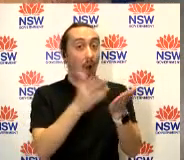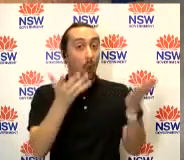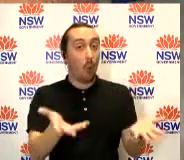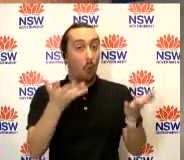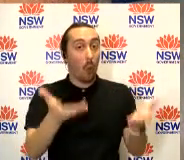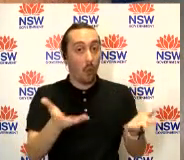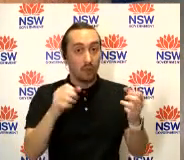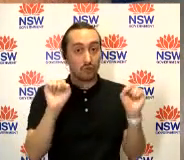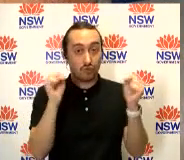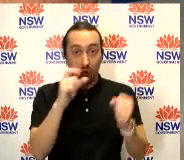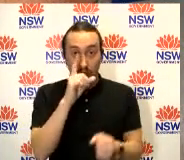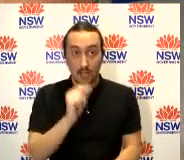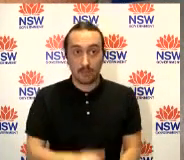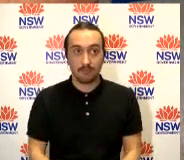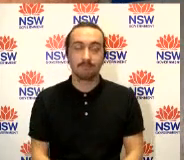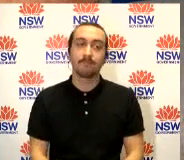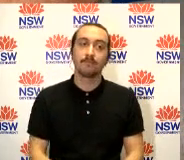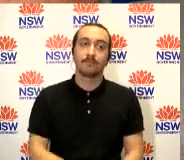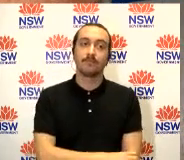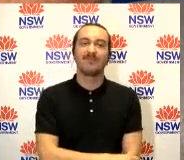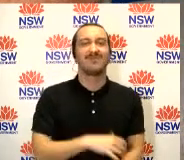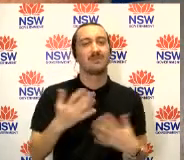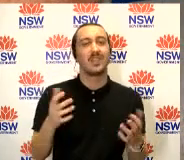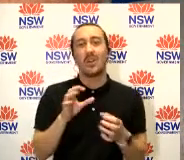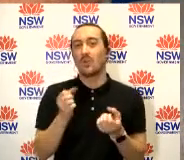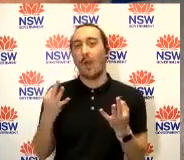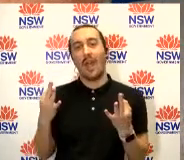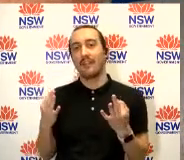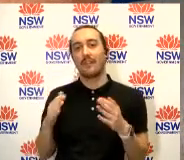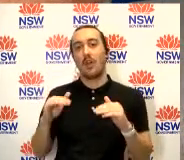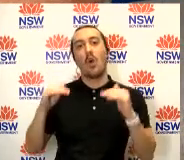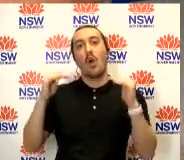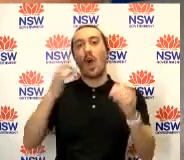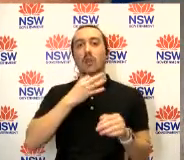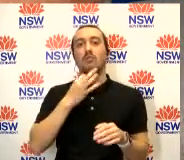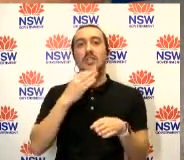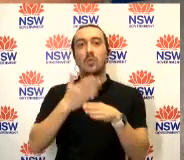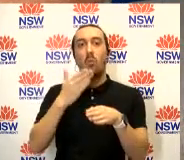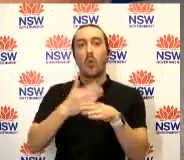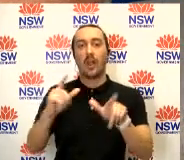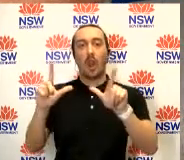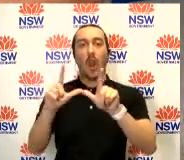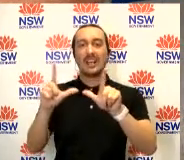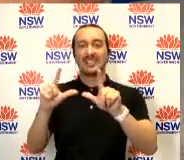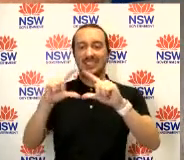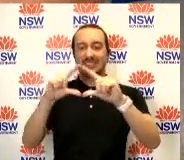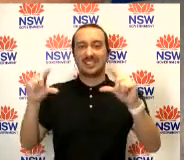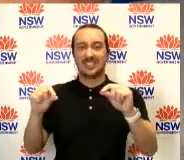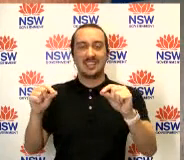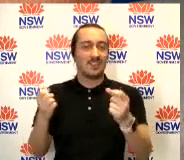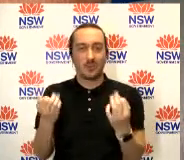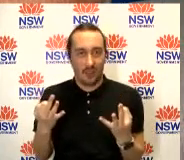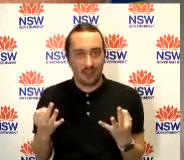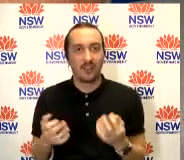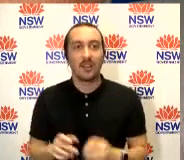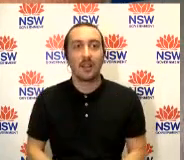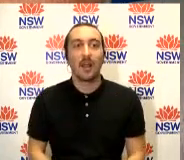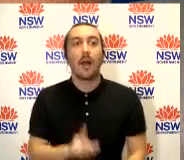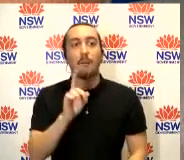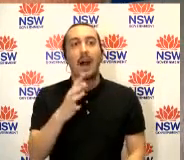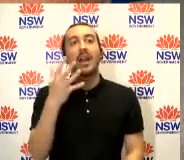There's no high risk work license type requirement for doing that kind of work. There's a underlying requirement in work health and